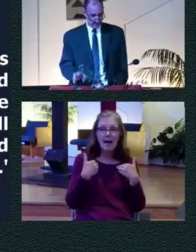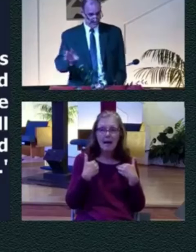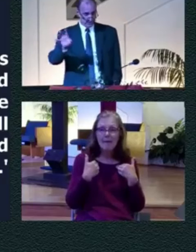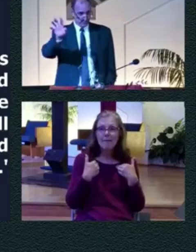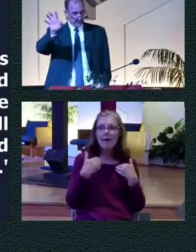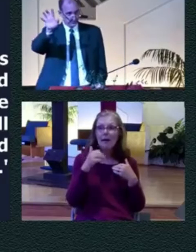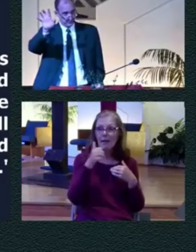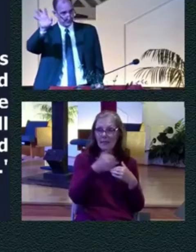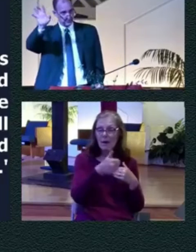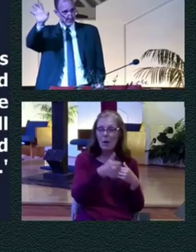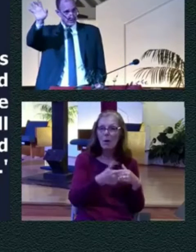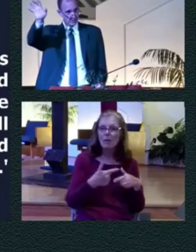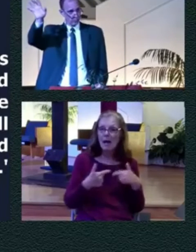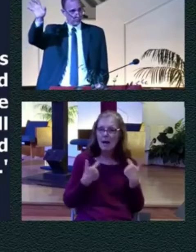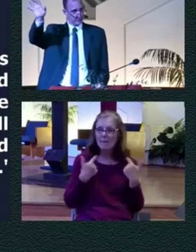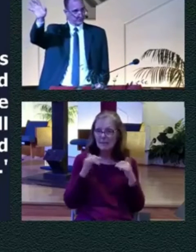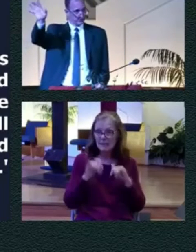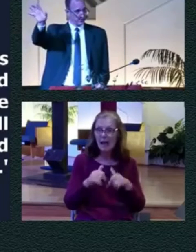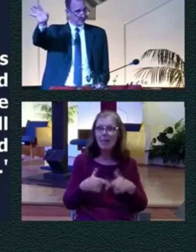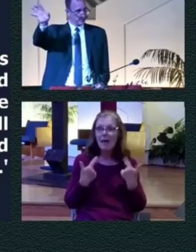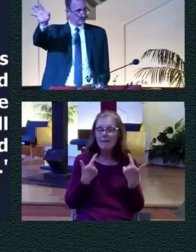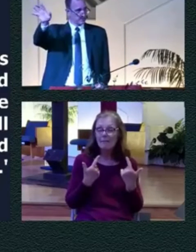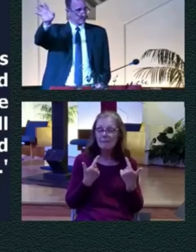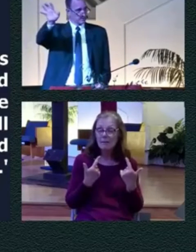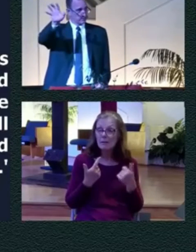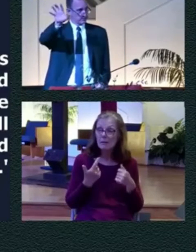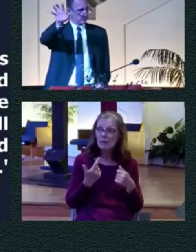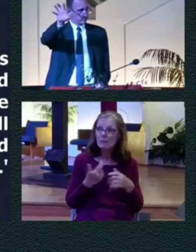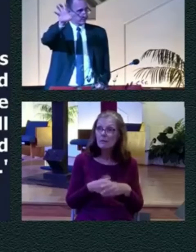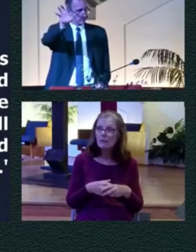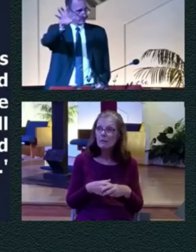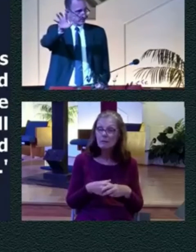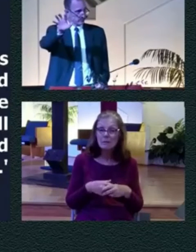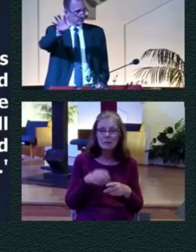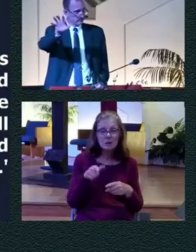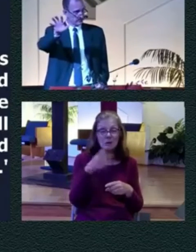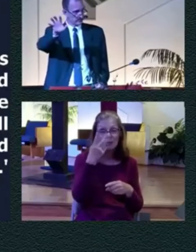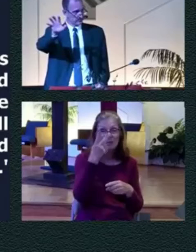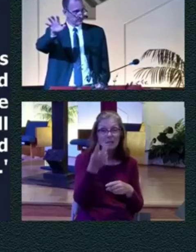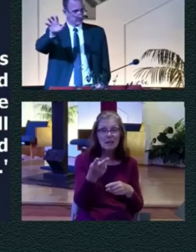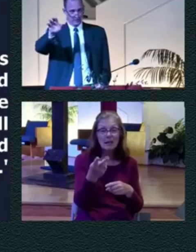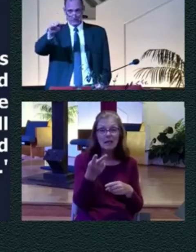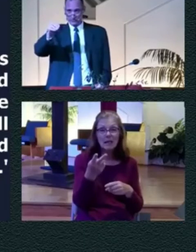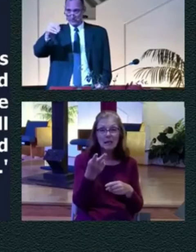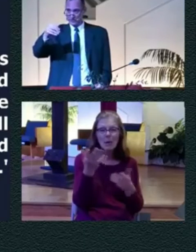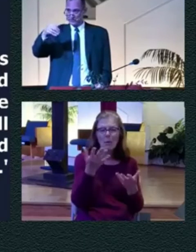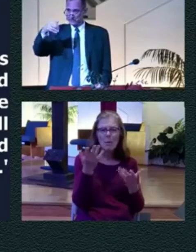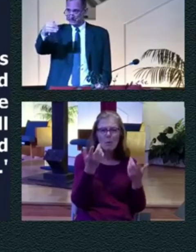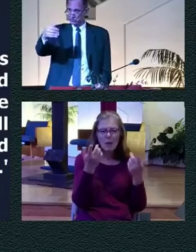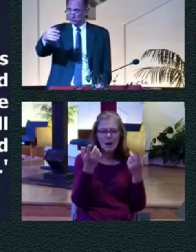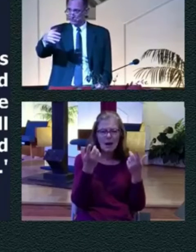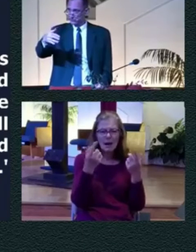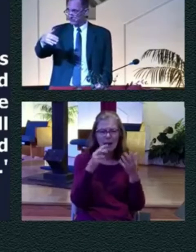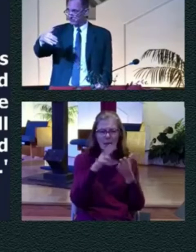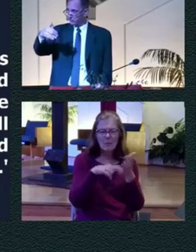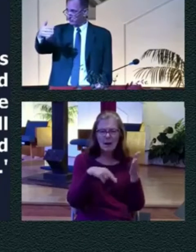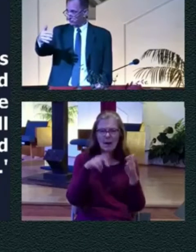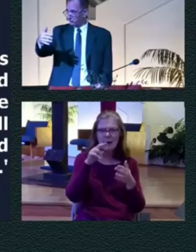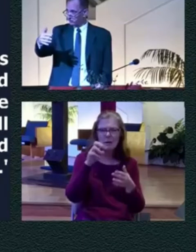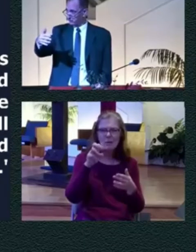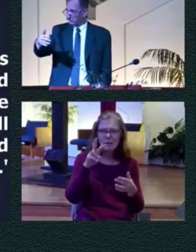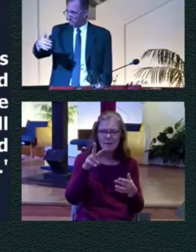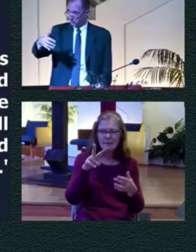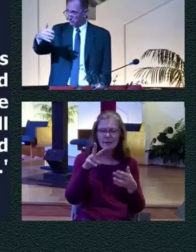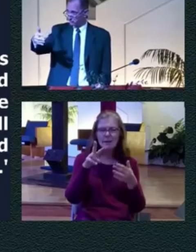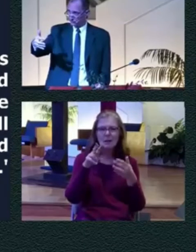You see these elements? Do you see how what we saw in Revelation 6 as the second horse and the third